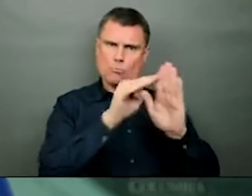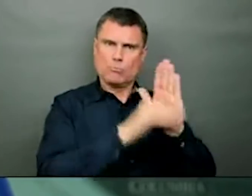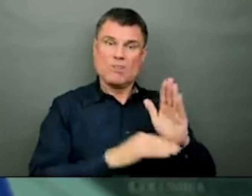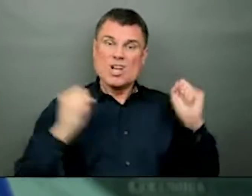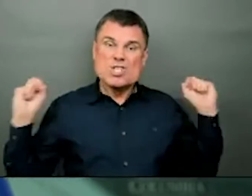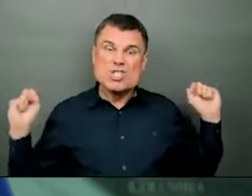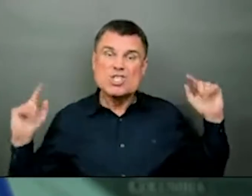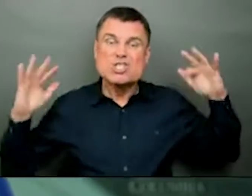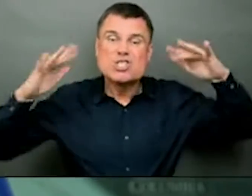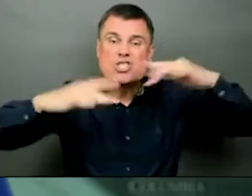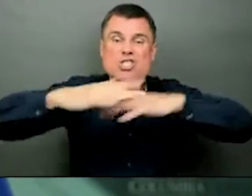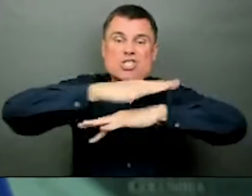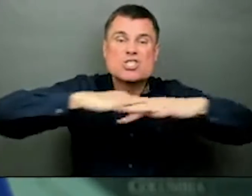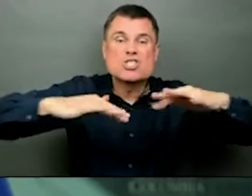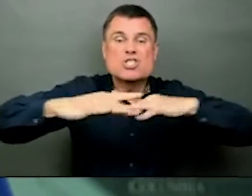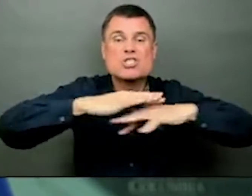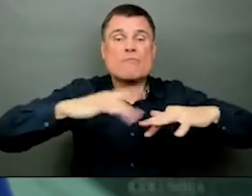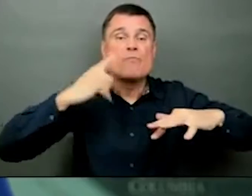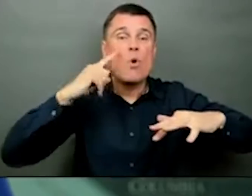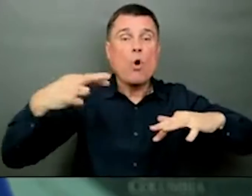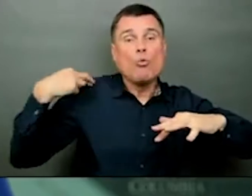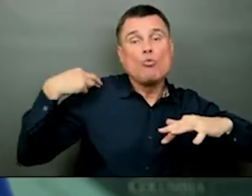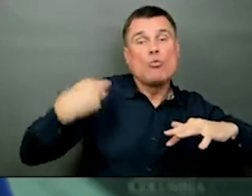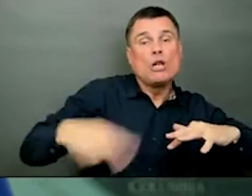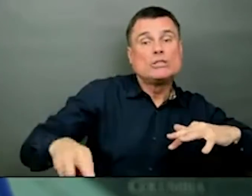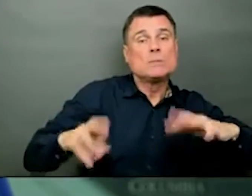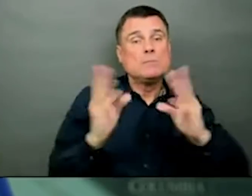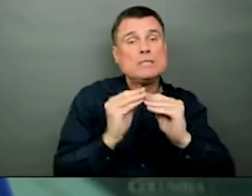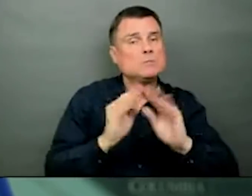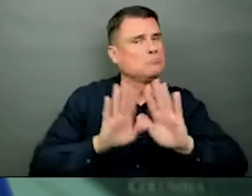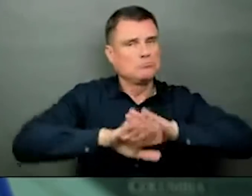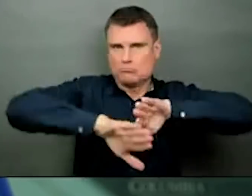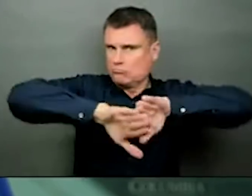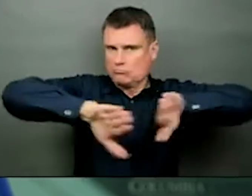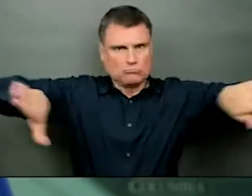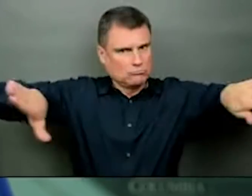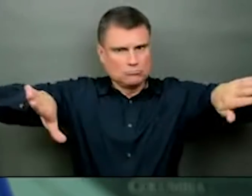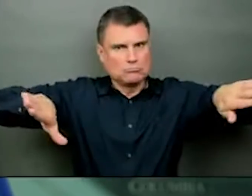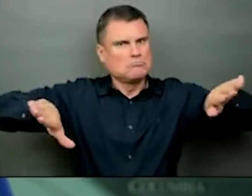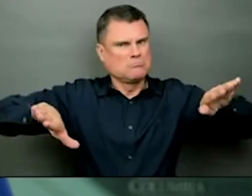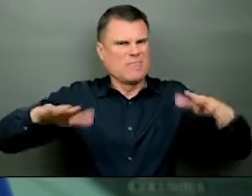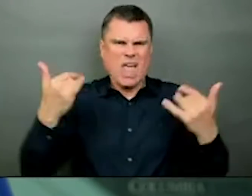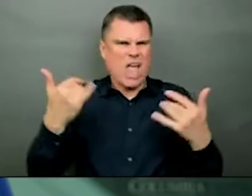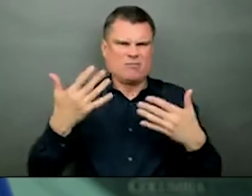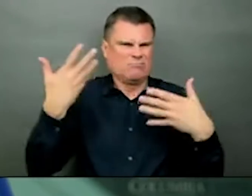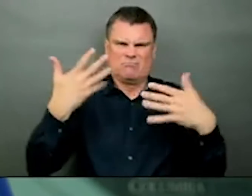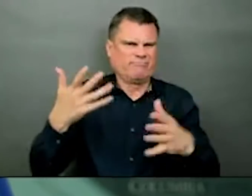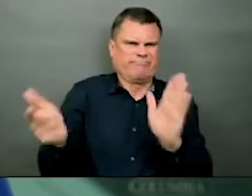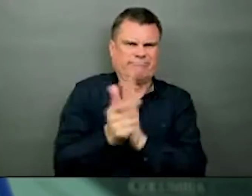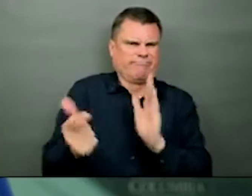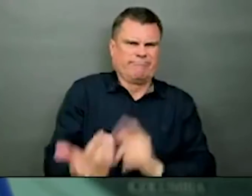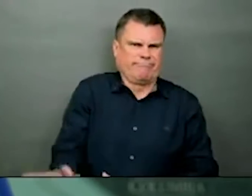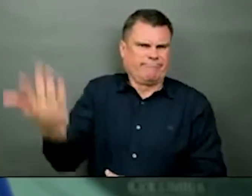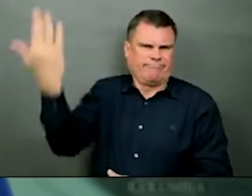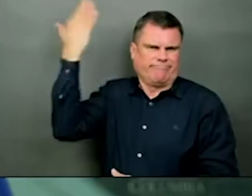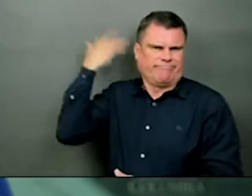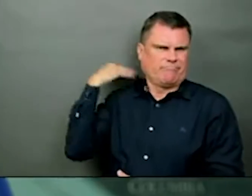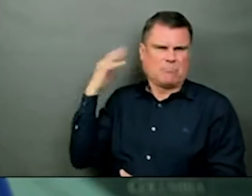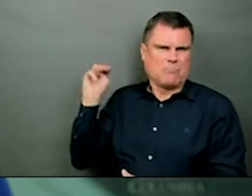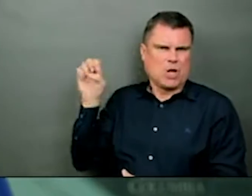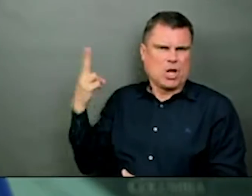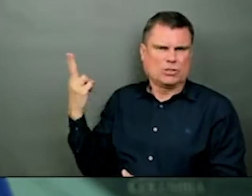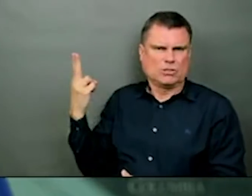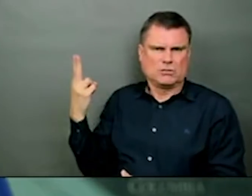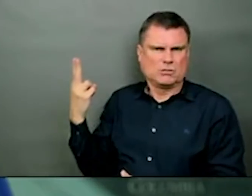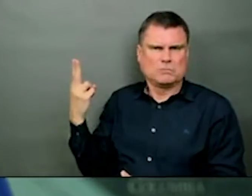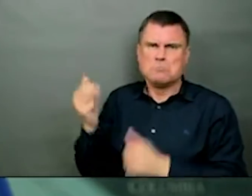BC. And of course, there will be a need to enforce in some cases,